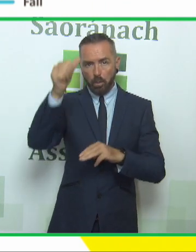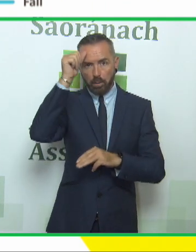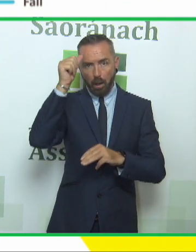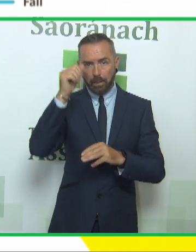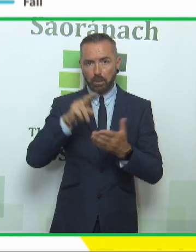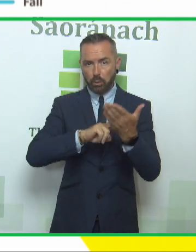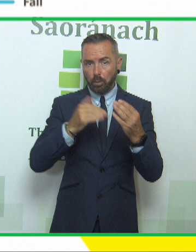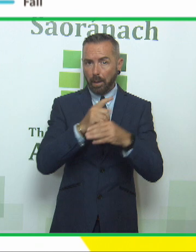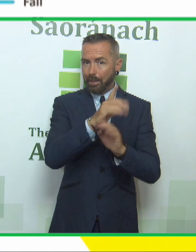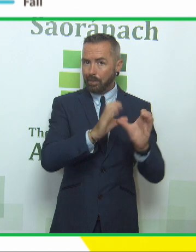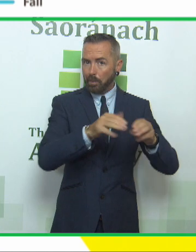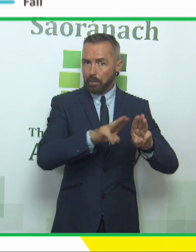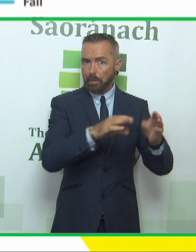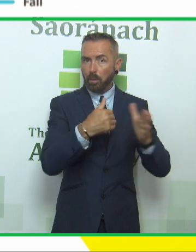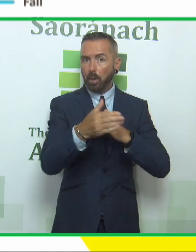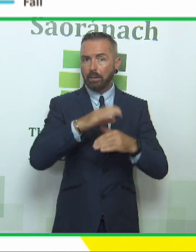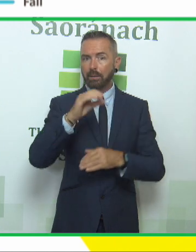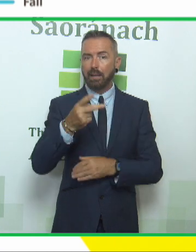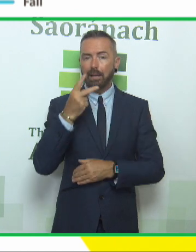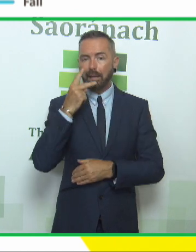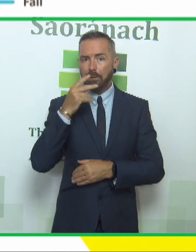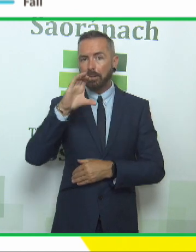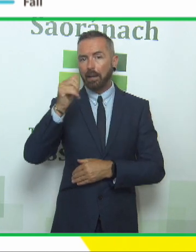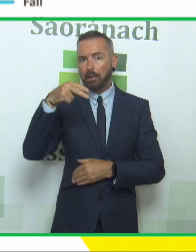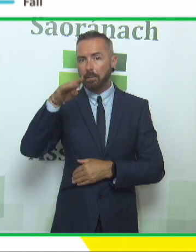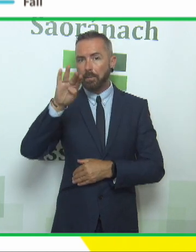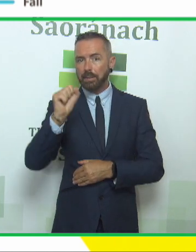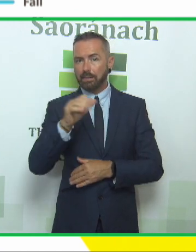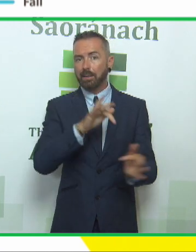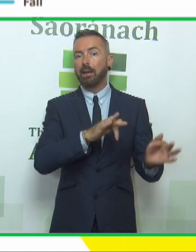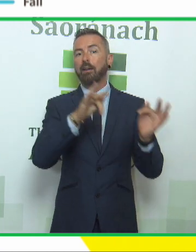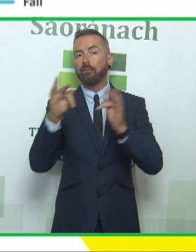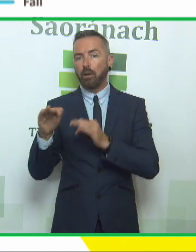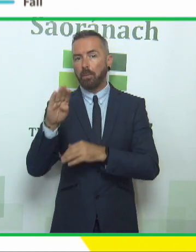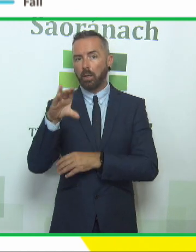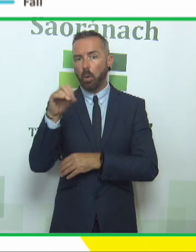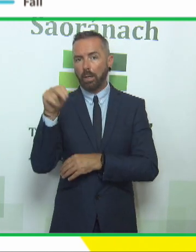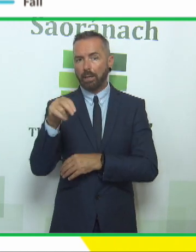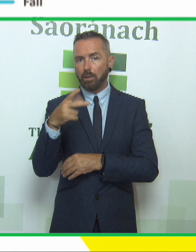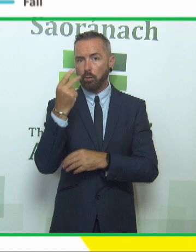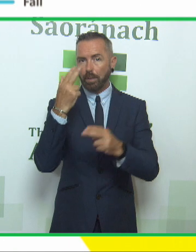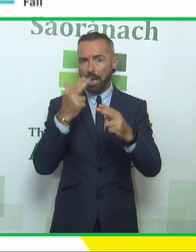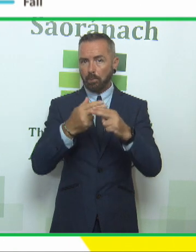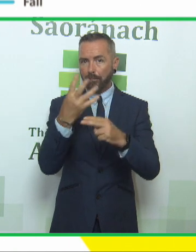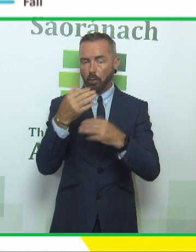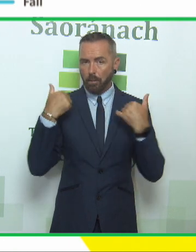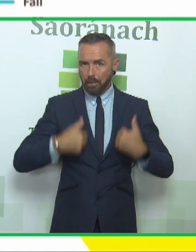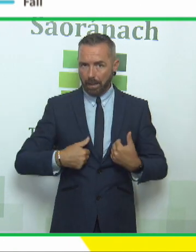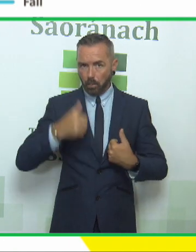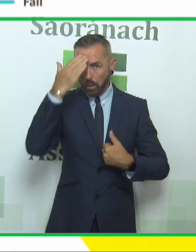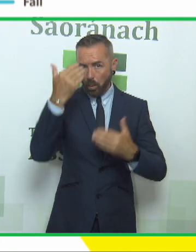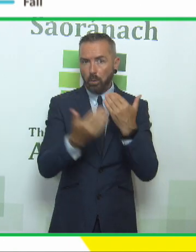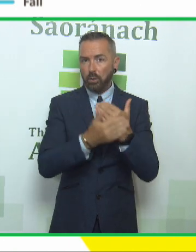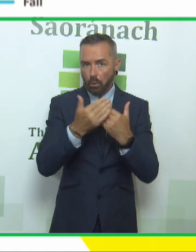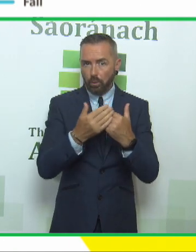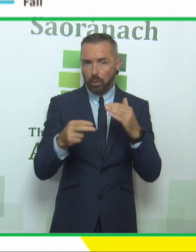used by this group of people was cannabis, followed by cocaine. We know 3 out of 4 were men. We know they were very young. Half were